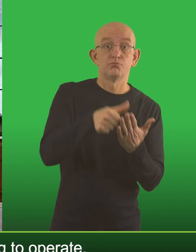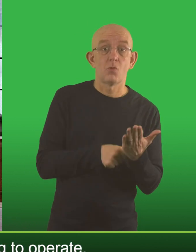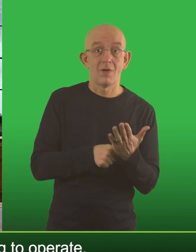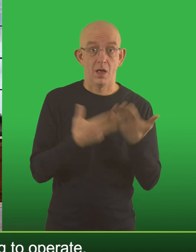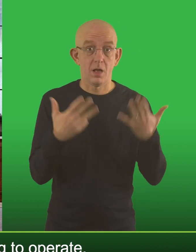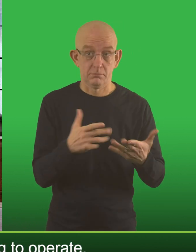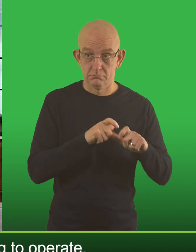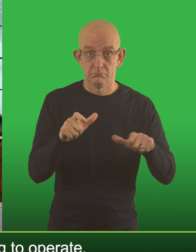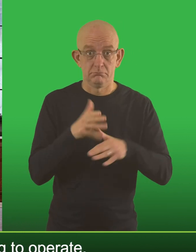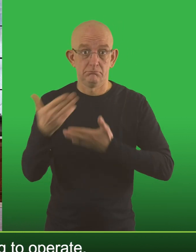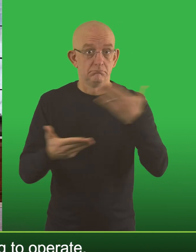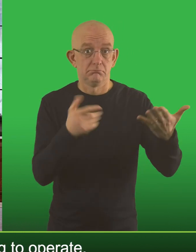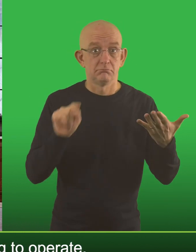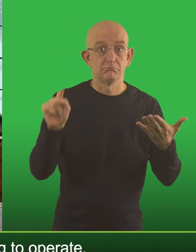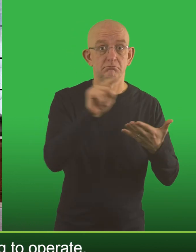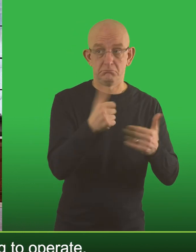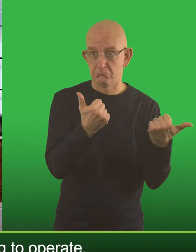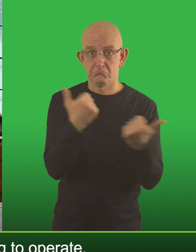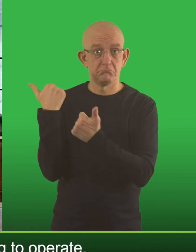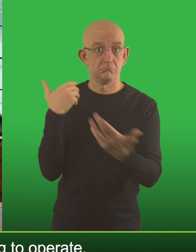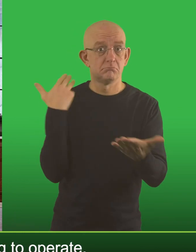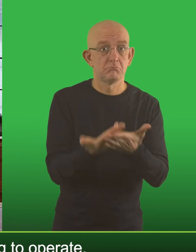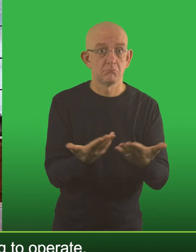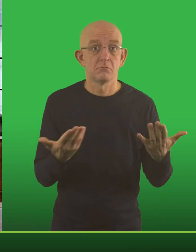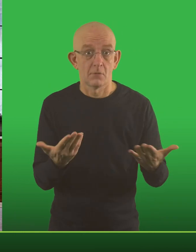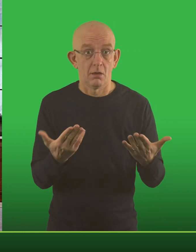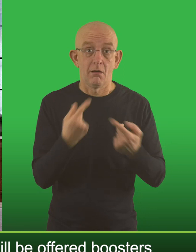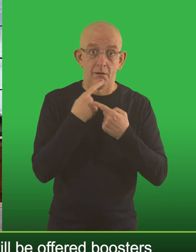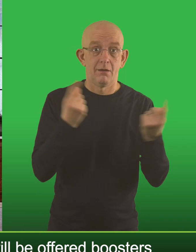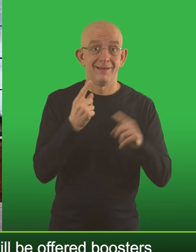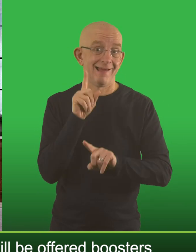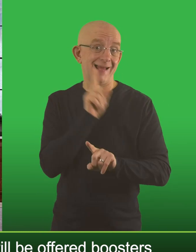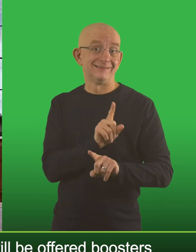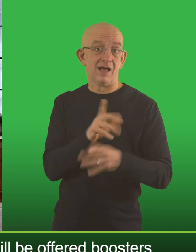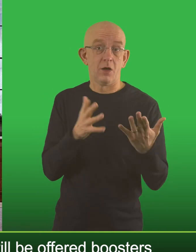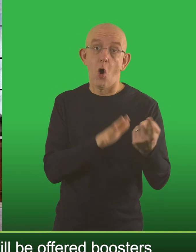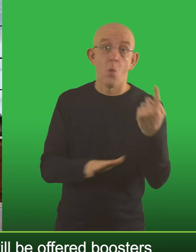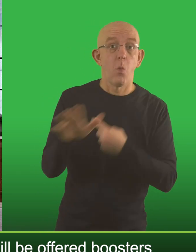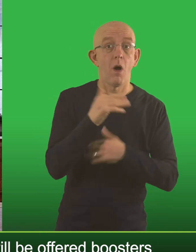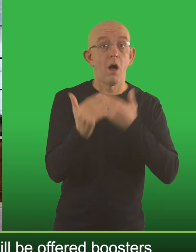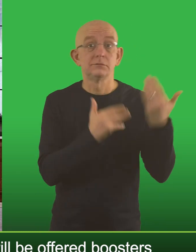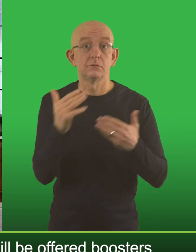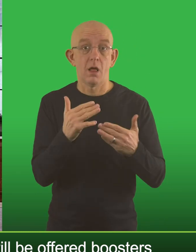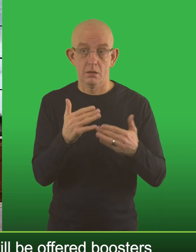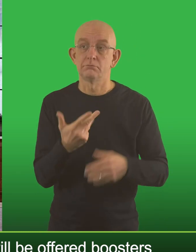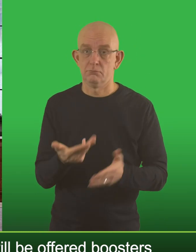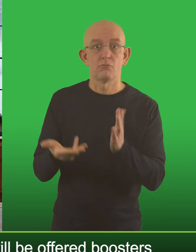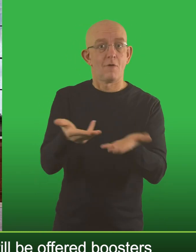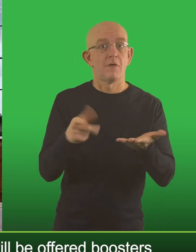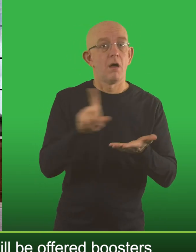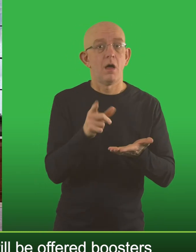Vaccination program is continuing to operate. It operates very successfully. So again, announced yesterday that all adults would be